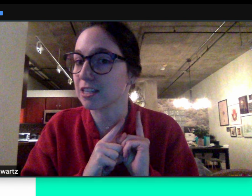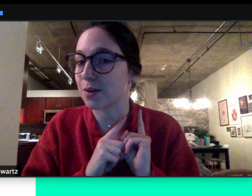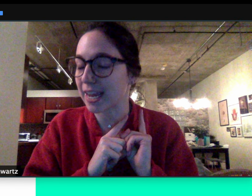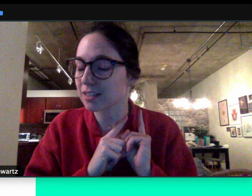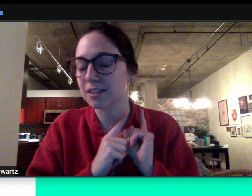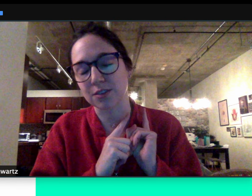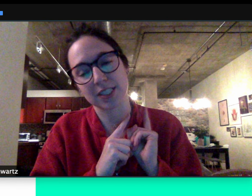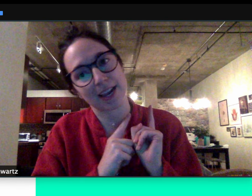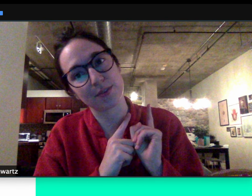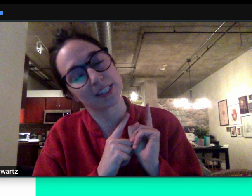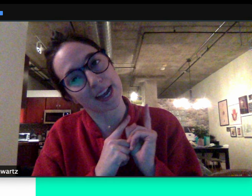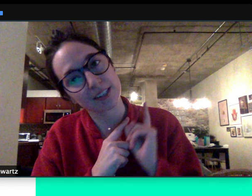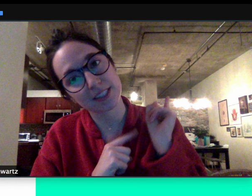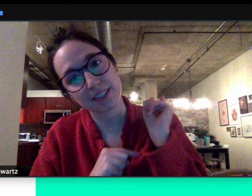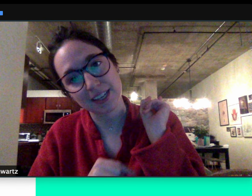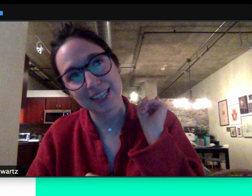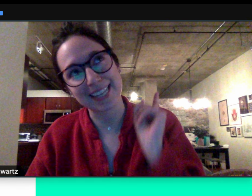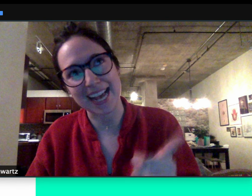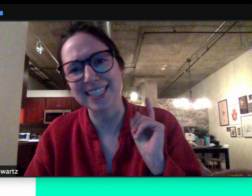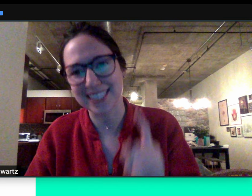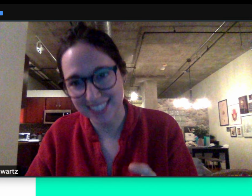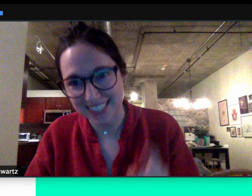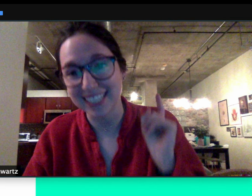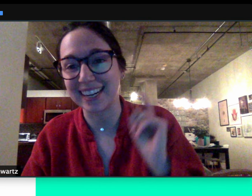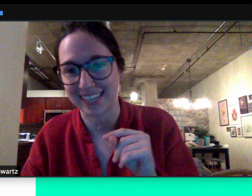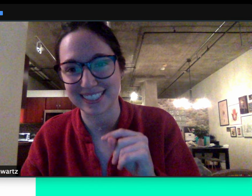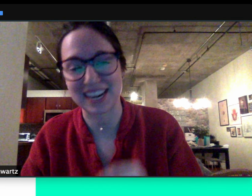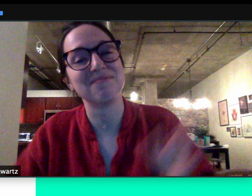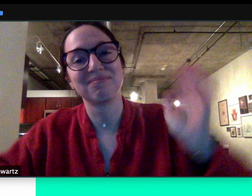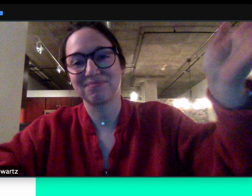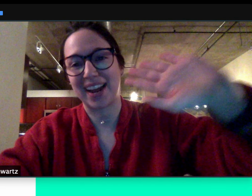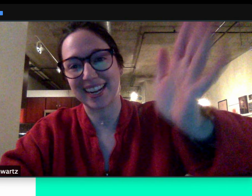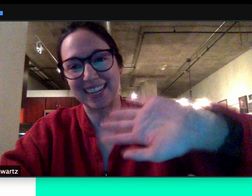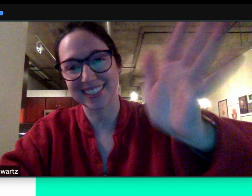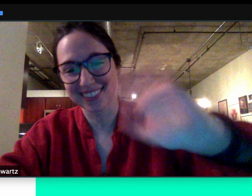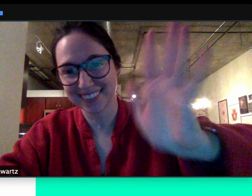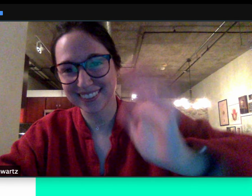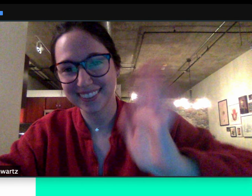see you ace those sight word tests next time. Bye, guys.